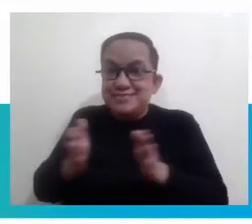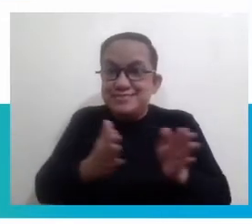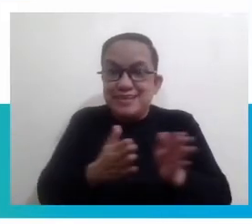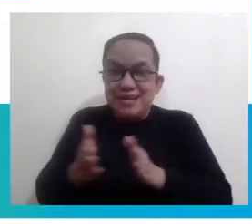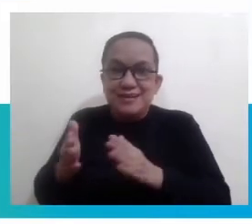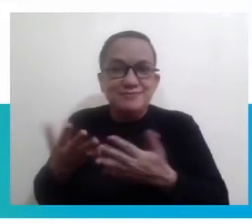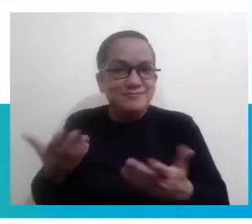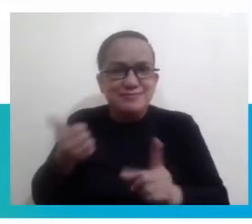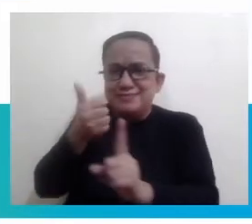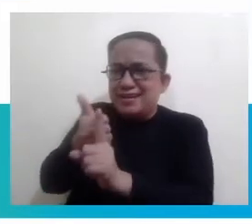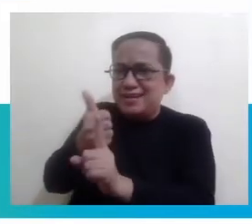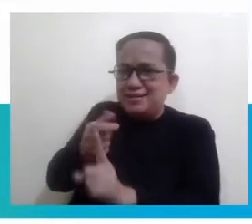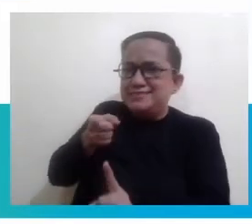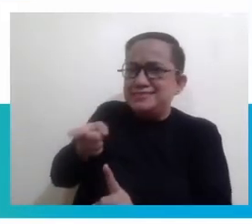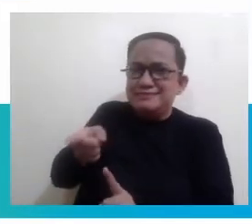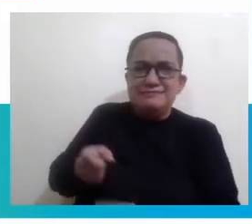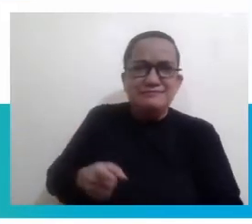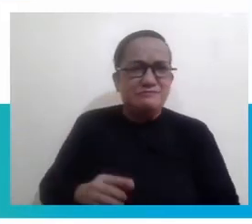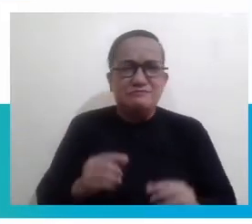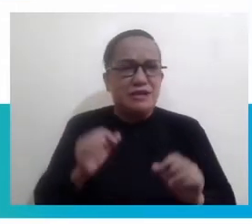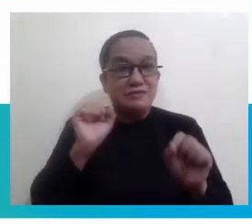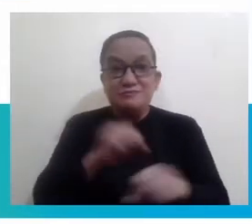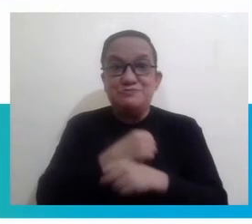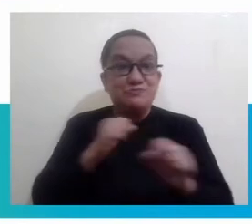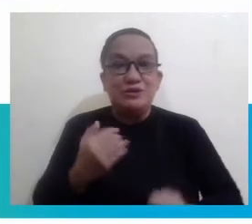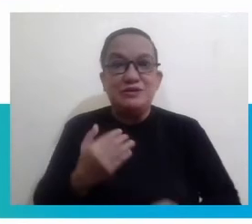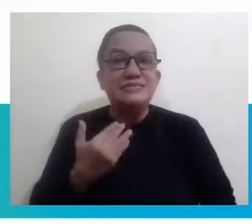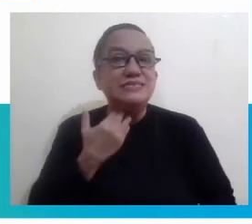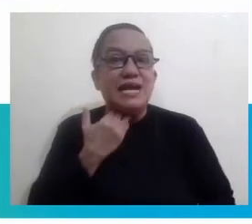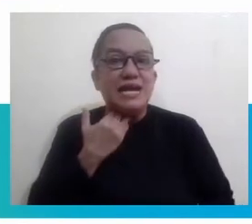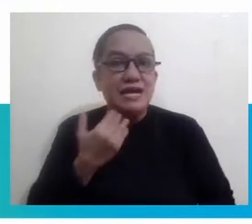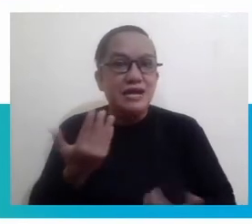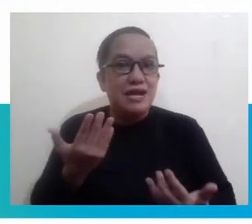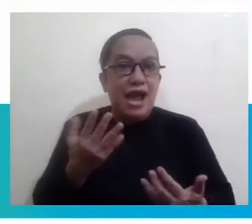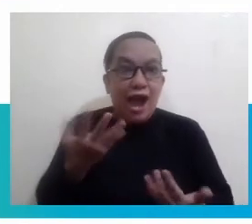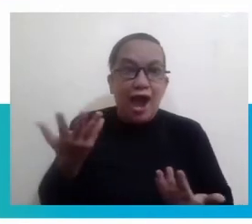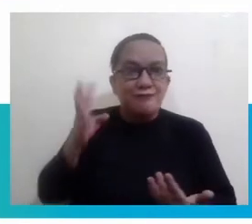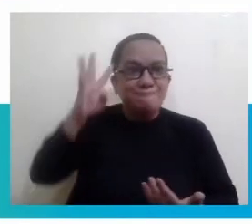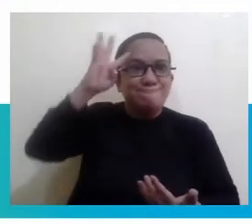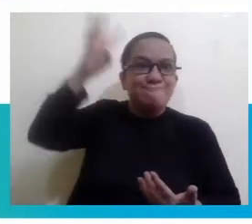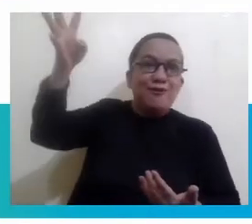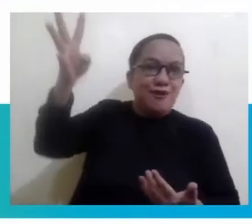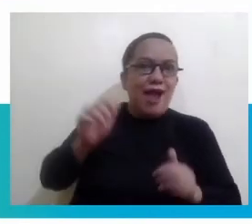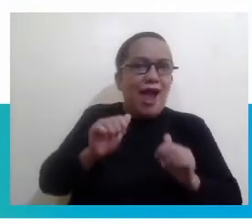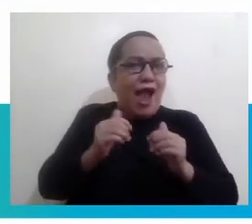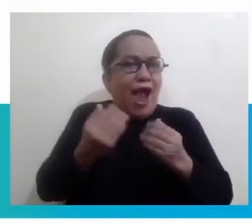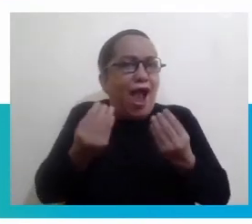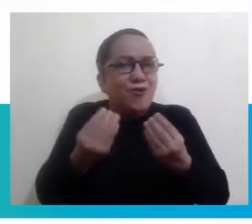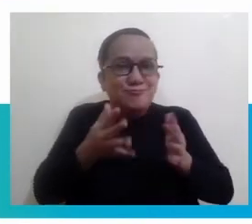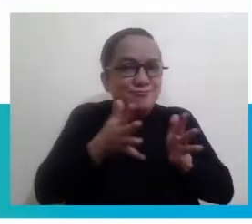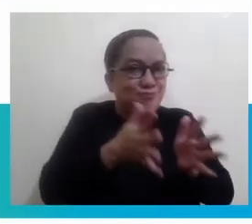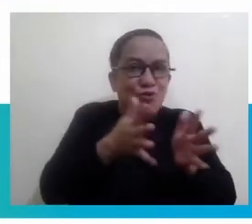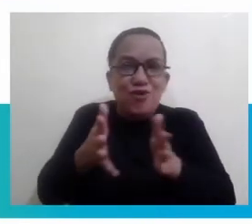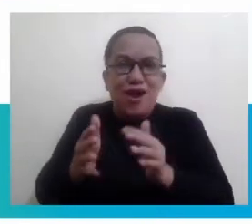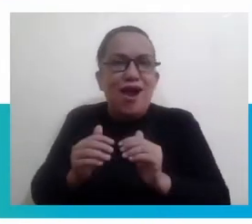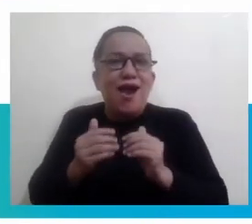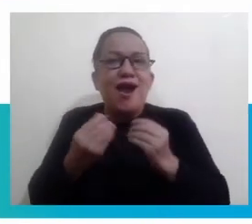With COVID-19 and looking ahead in 2030, what are some of